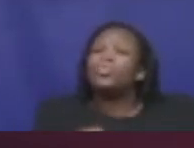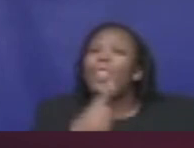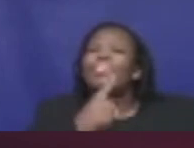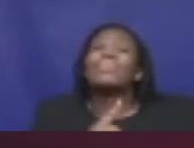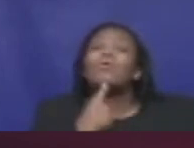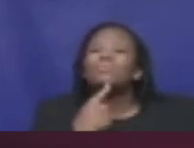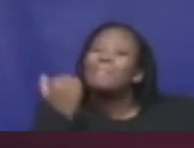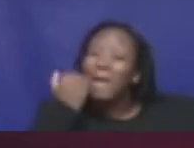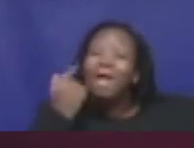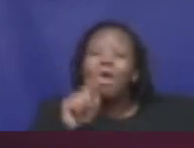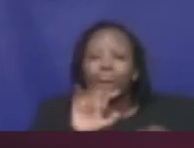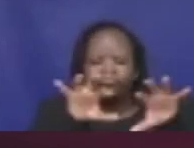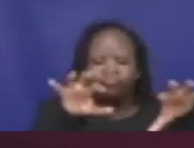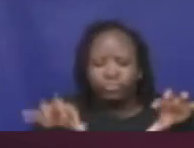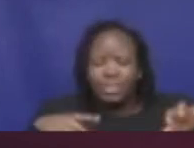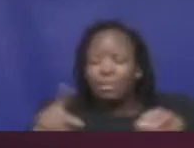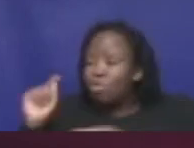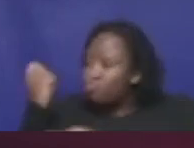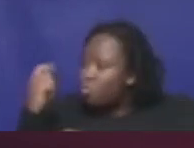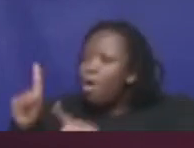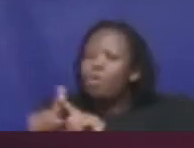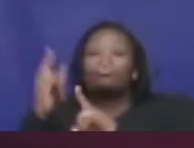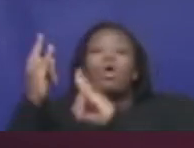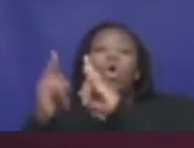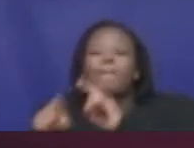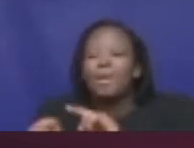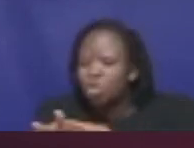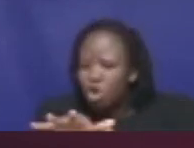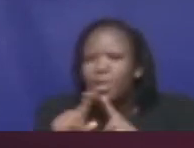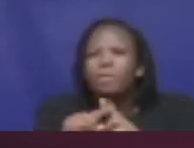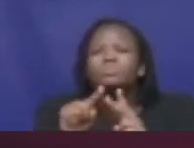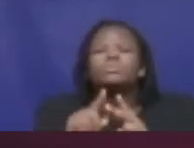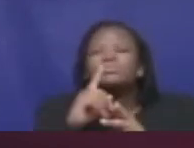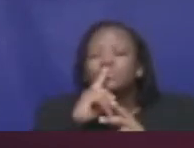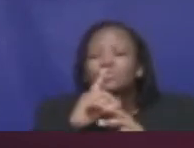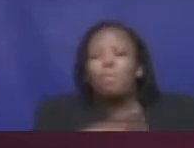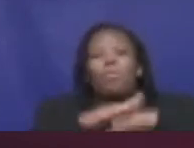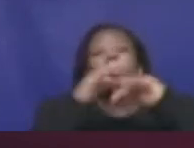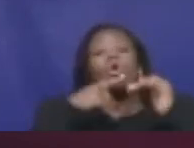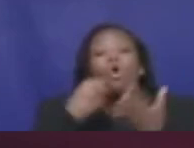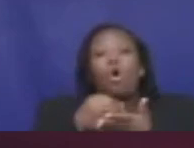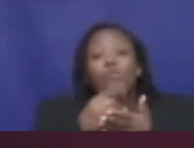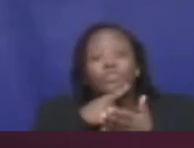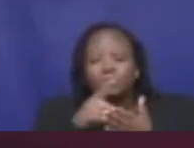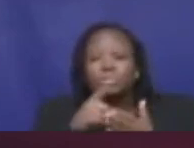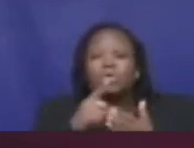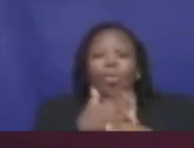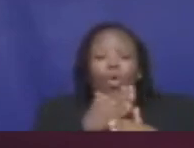branches in both urban and rural areas will more than triple the Home Affairs office footprint